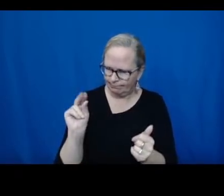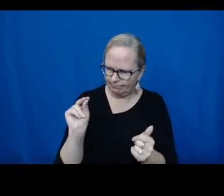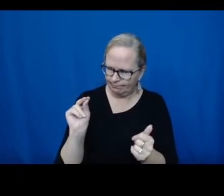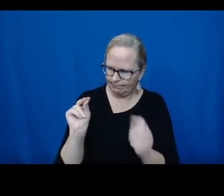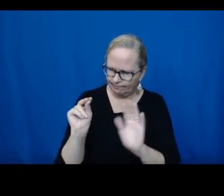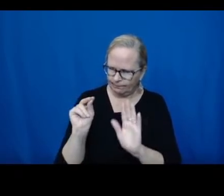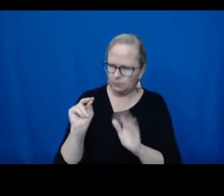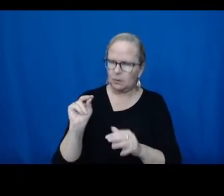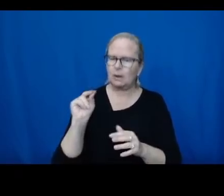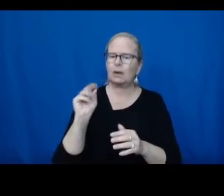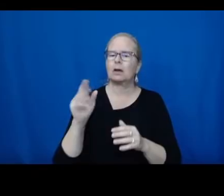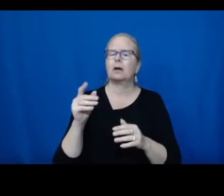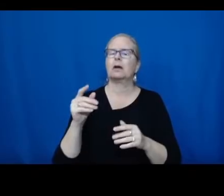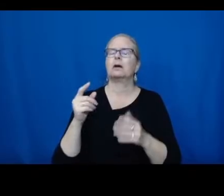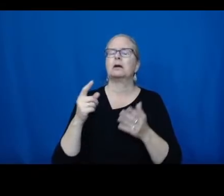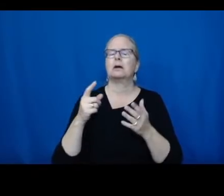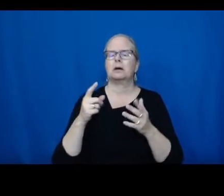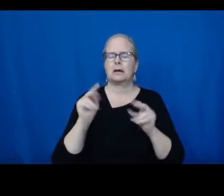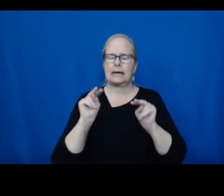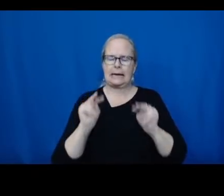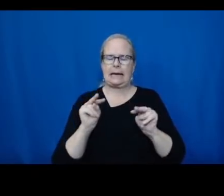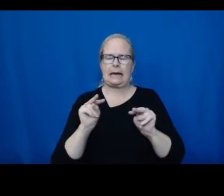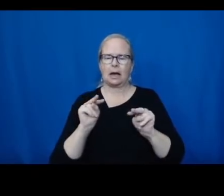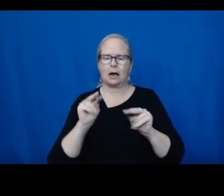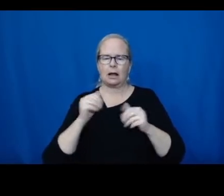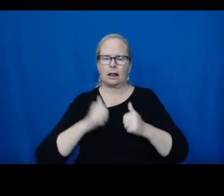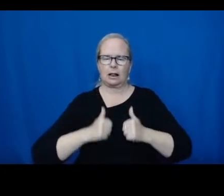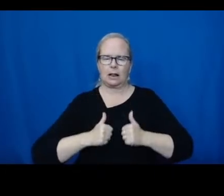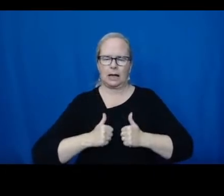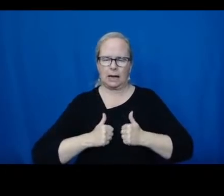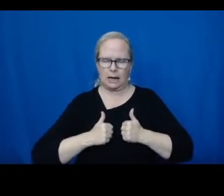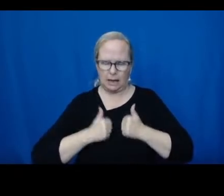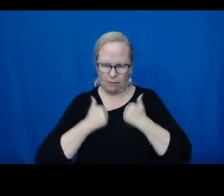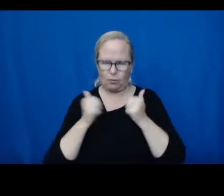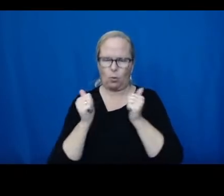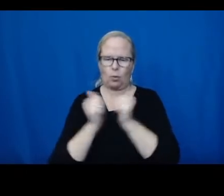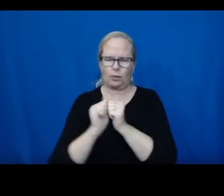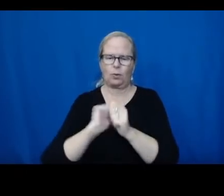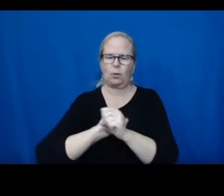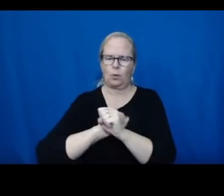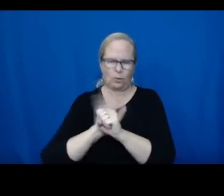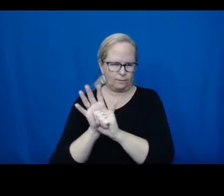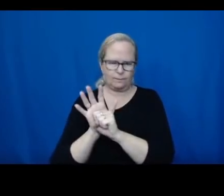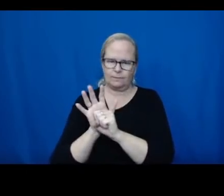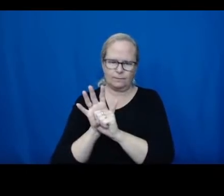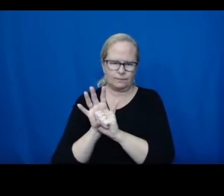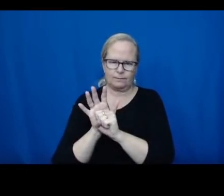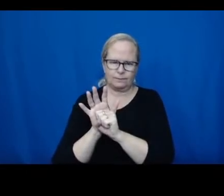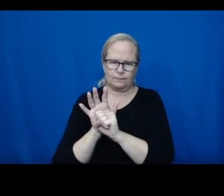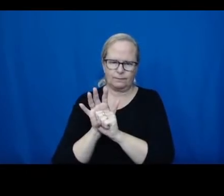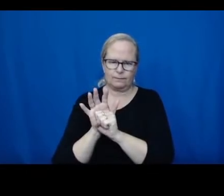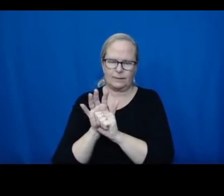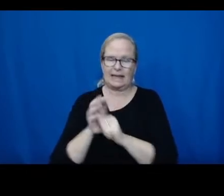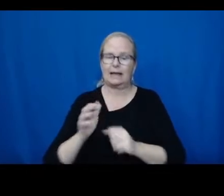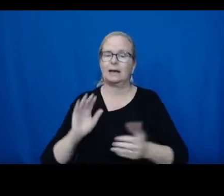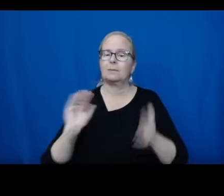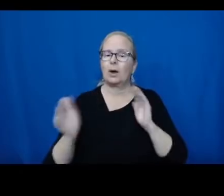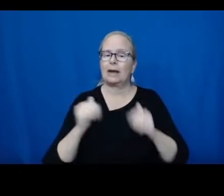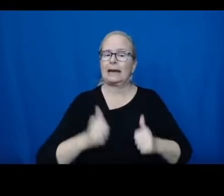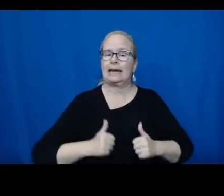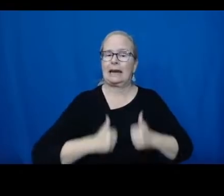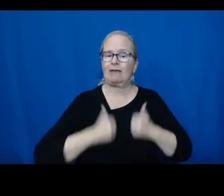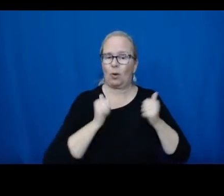but different. I hope if we put all of our tools into the toolbox, then whip them all